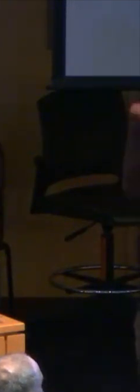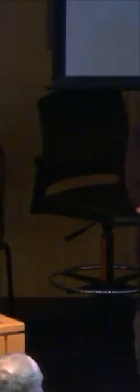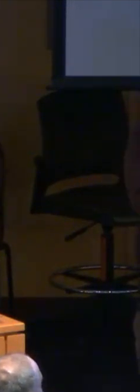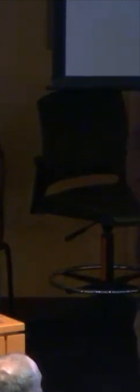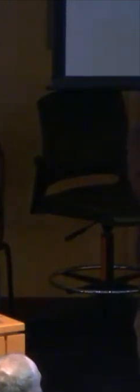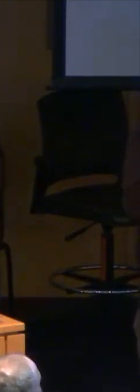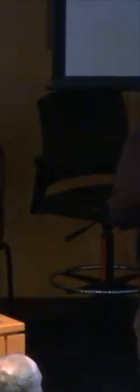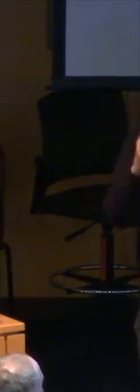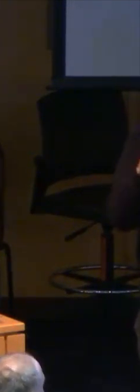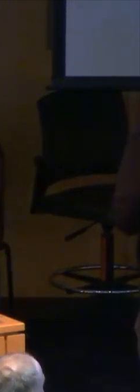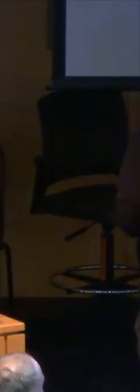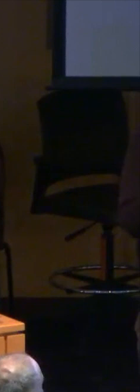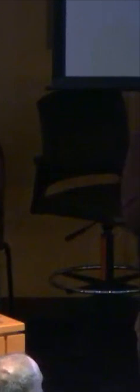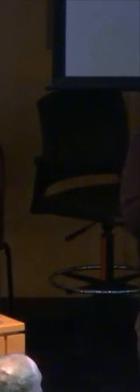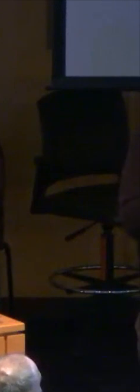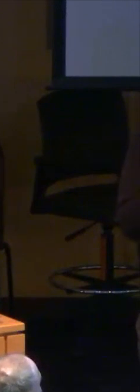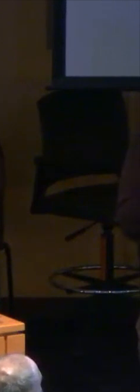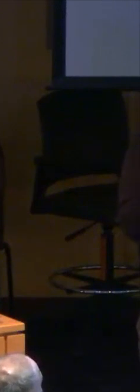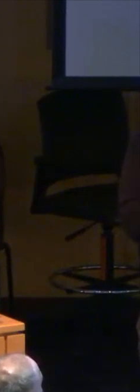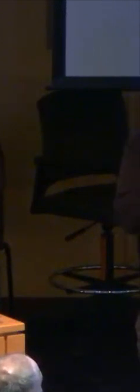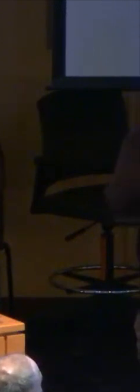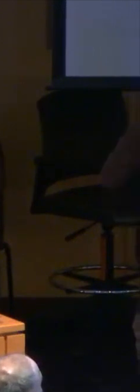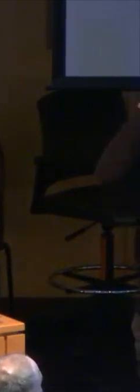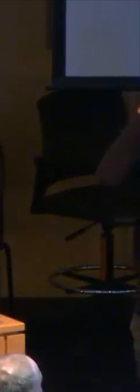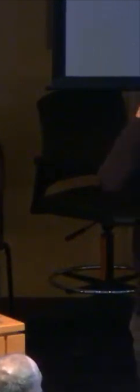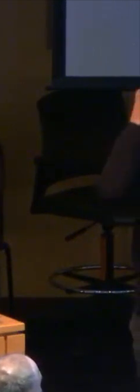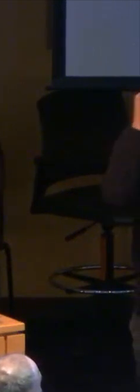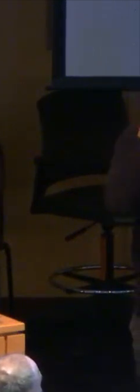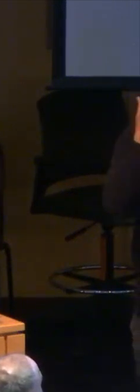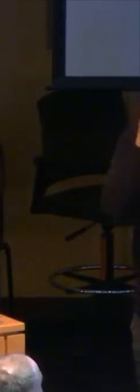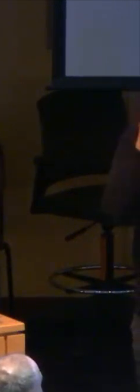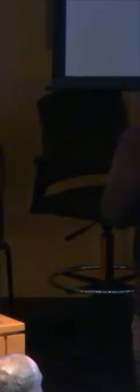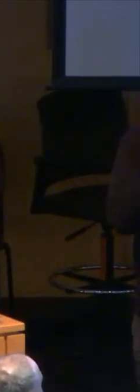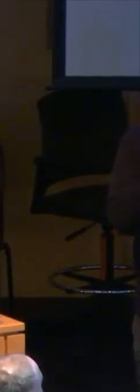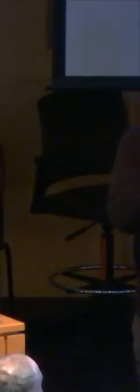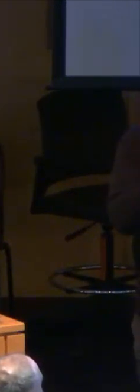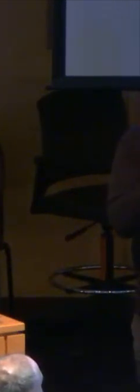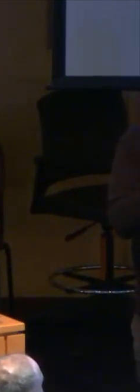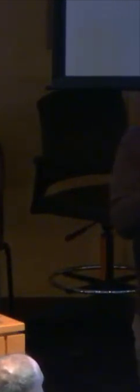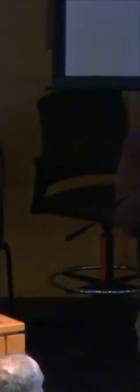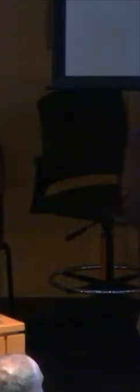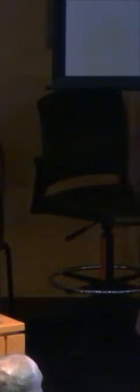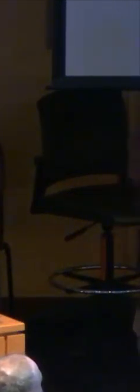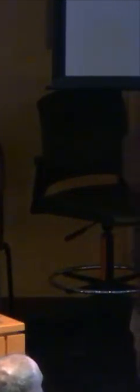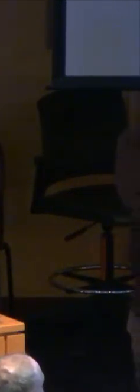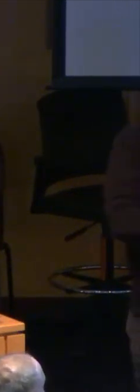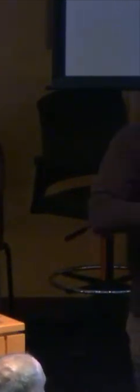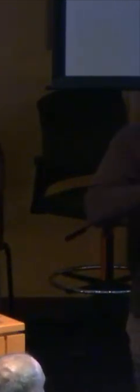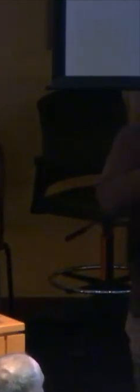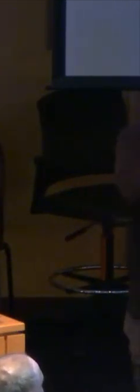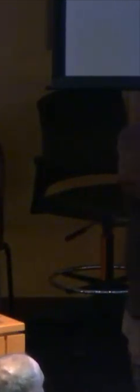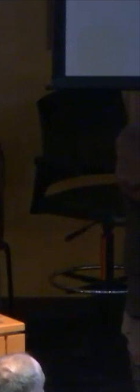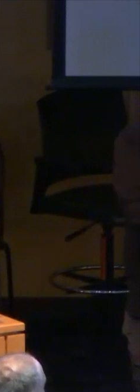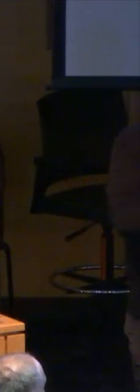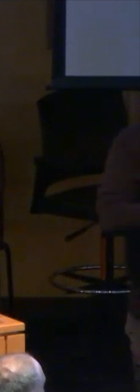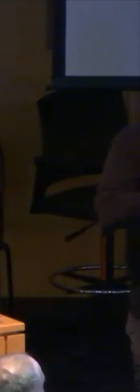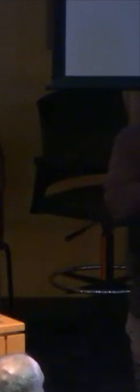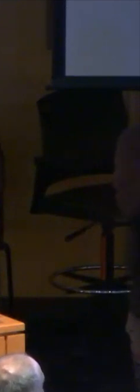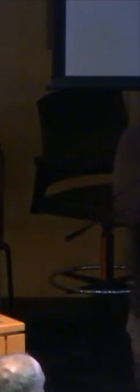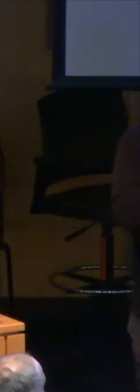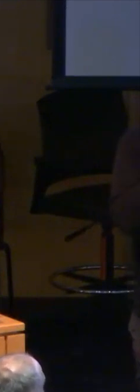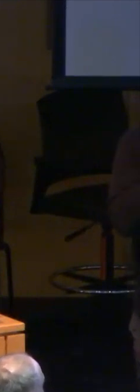warm phases and cold phases. So there are oscillations in the climate system.